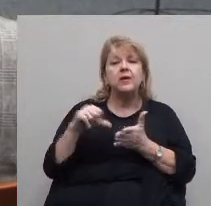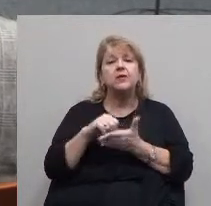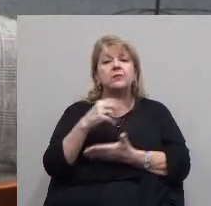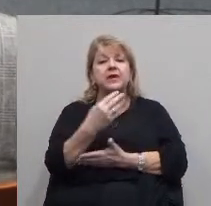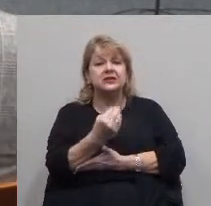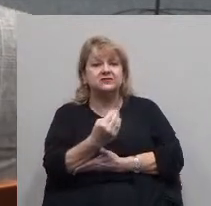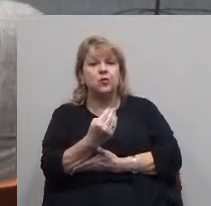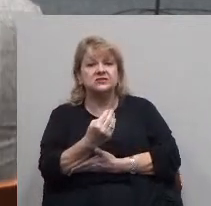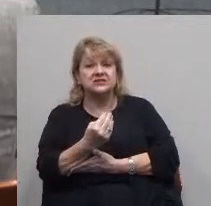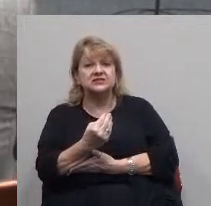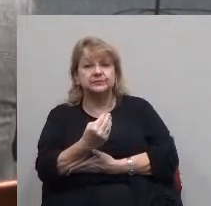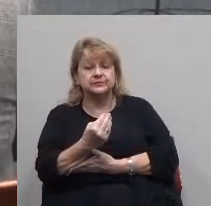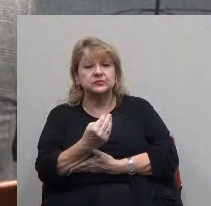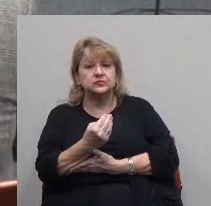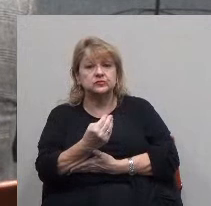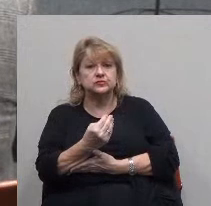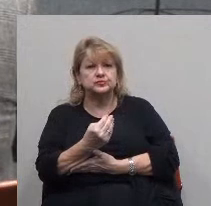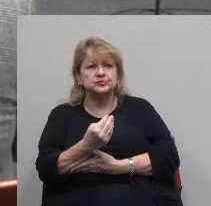Page 14.